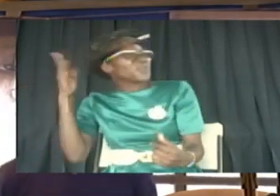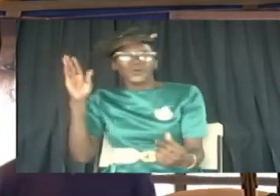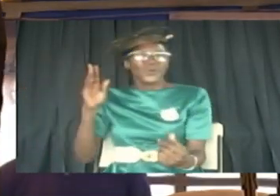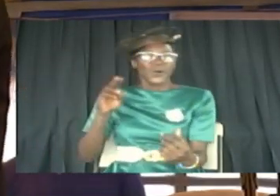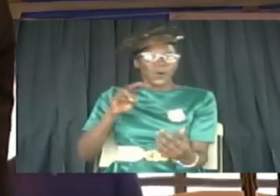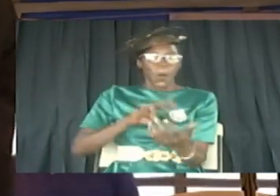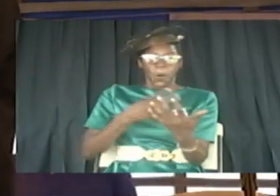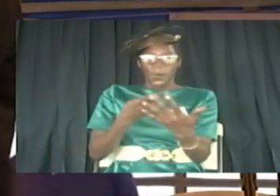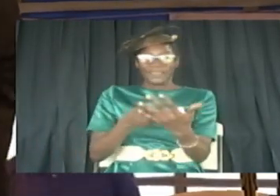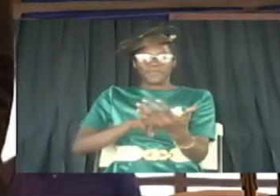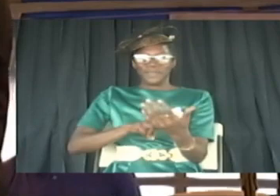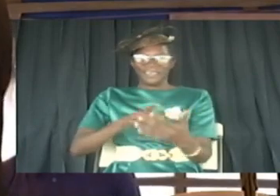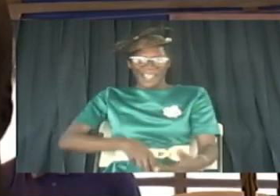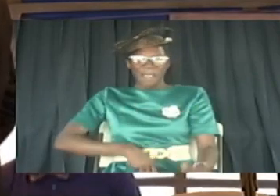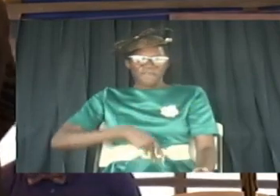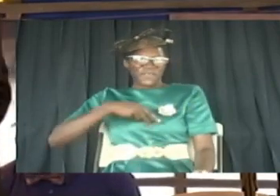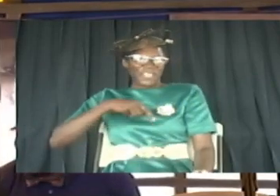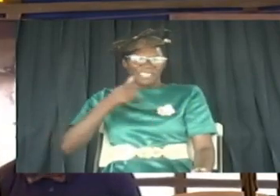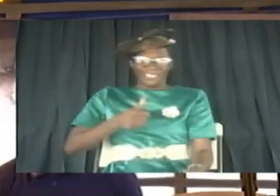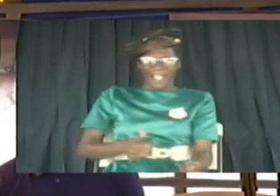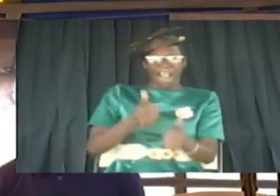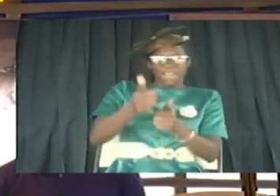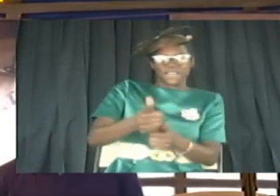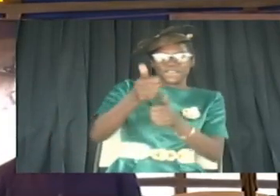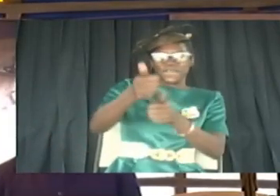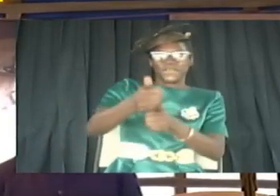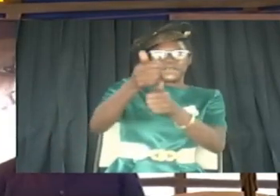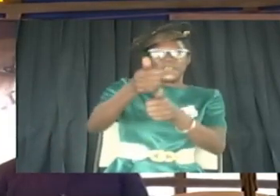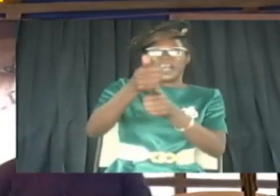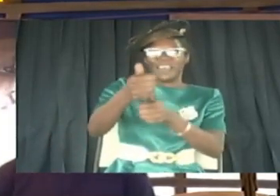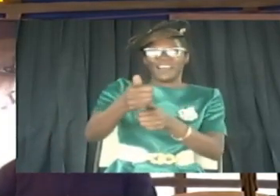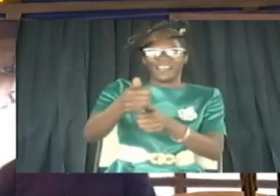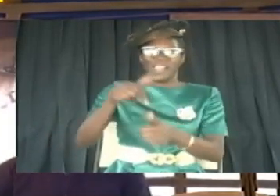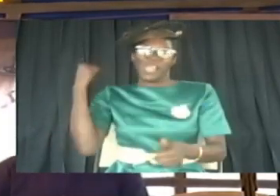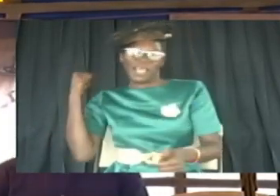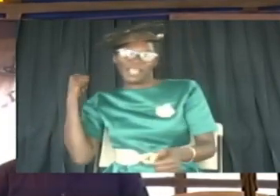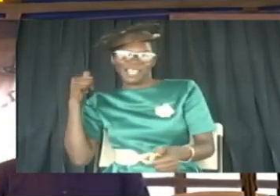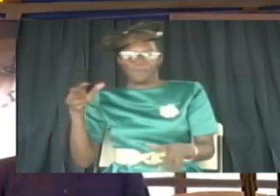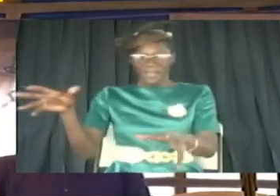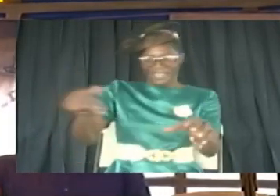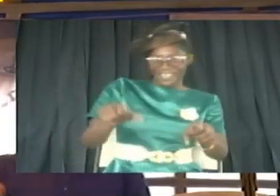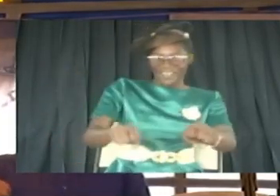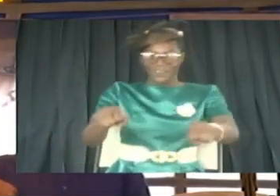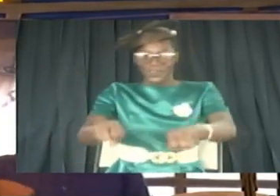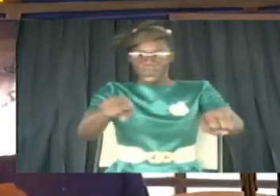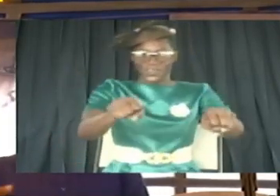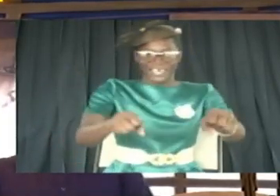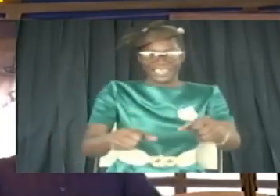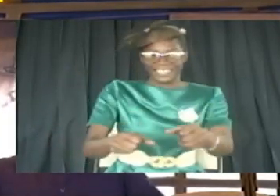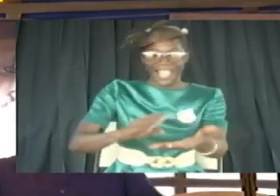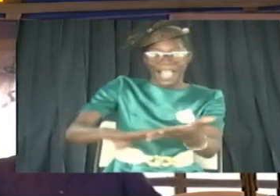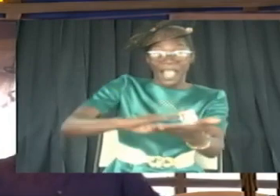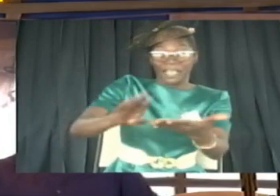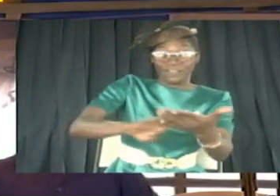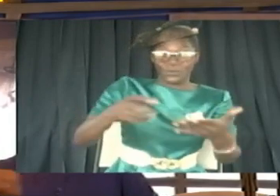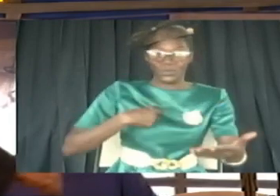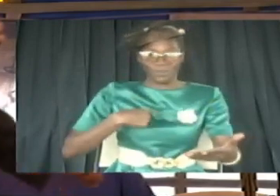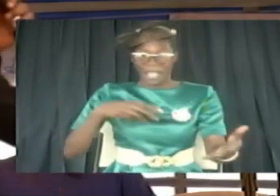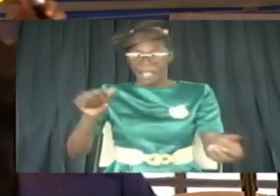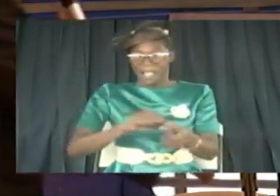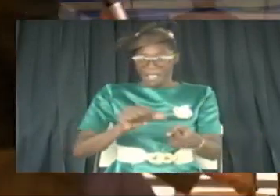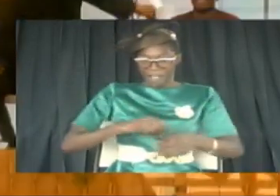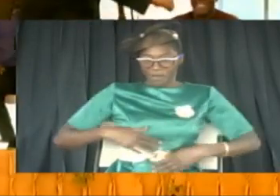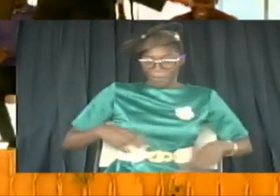just felt something say, follow her. And I just take my trolley and say, excuse me. And everybody move, and I just start